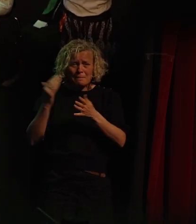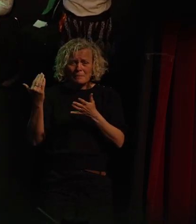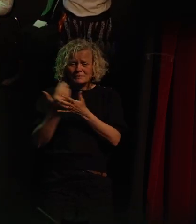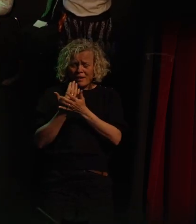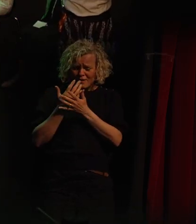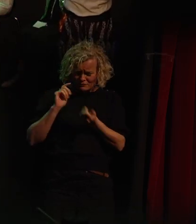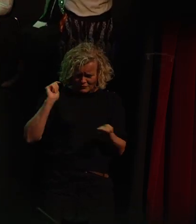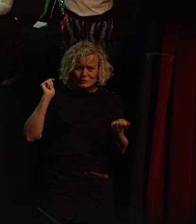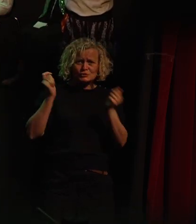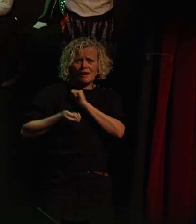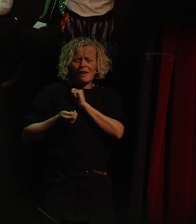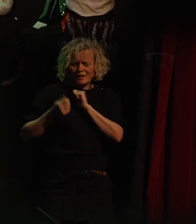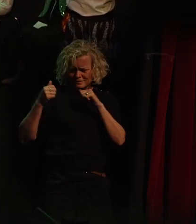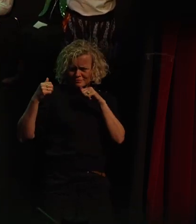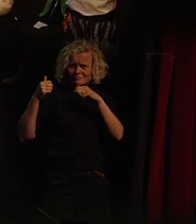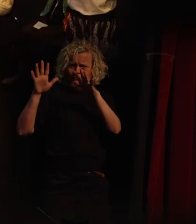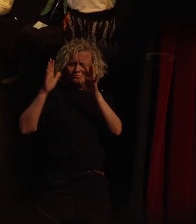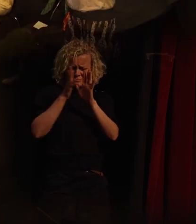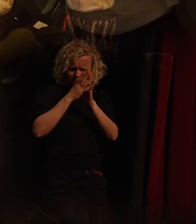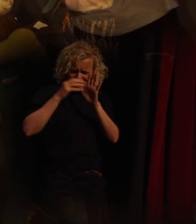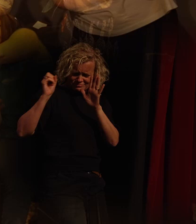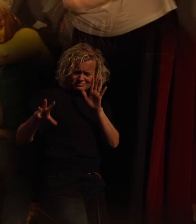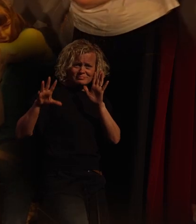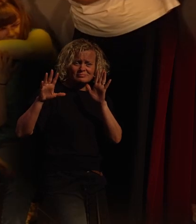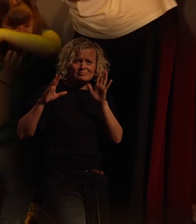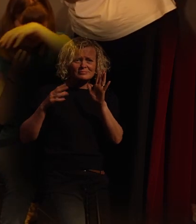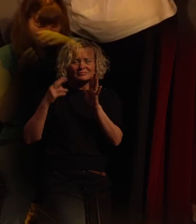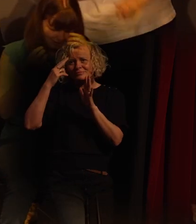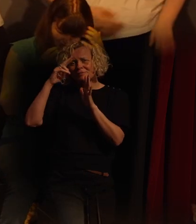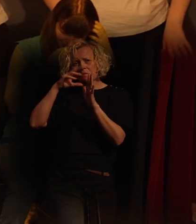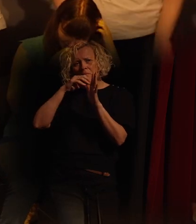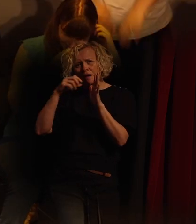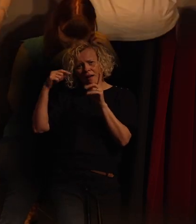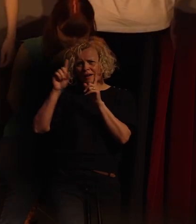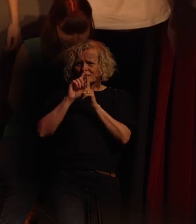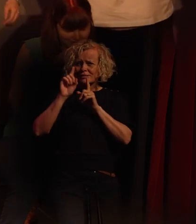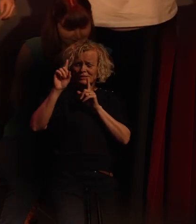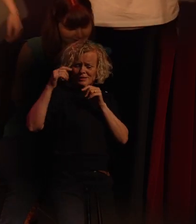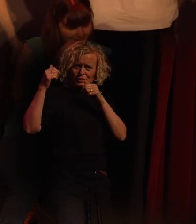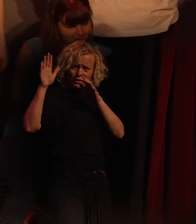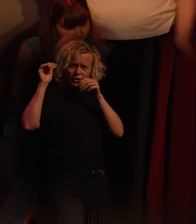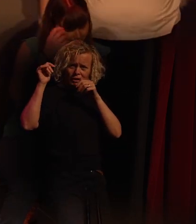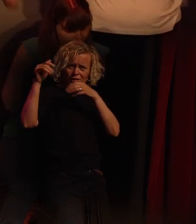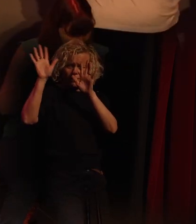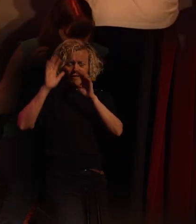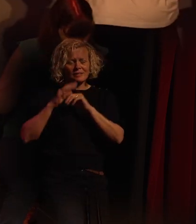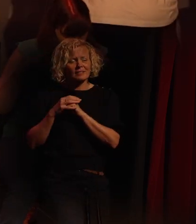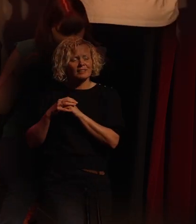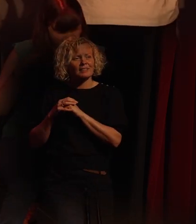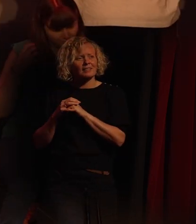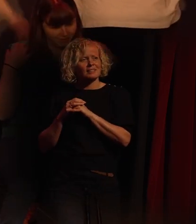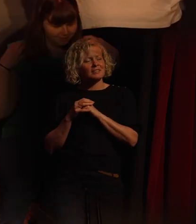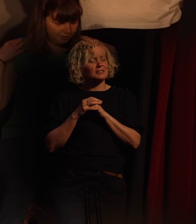the left. Ride don't do it if it hurts. Right off your range. Big circles back. Watch the man behind